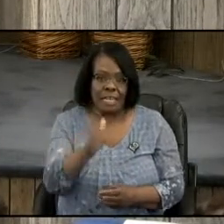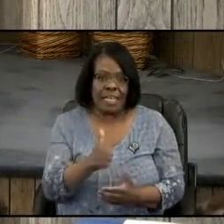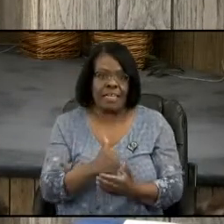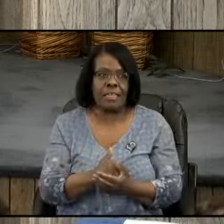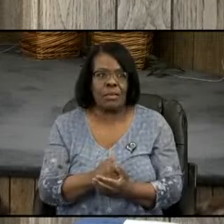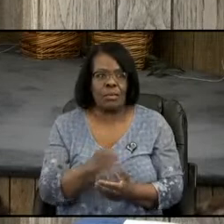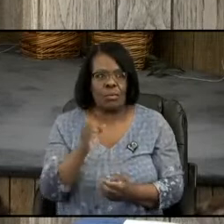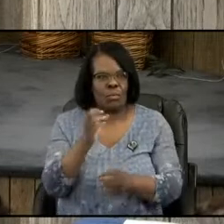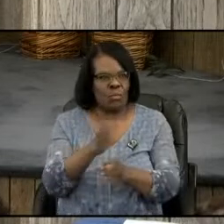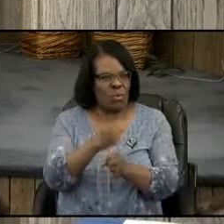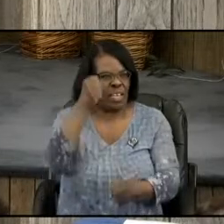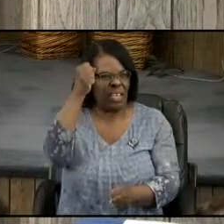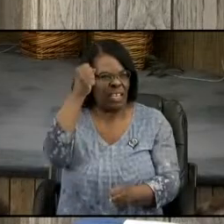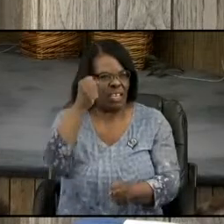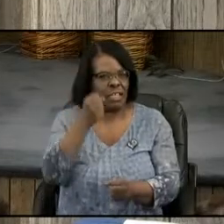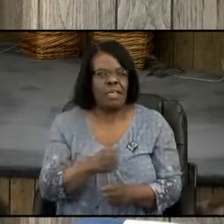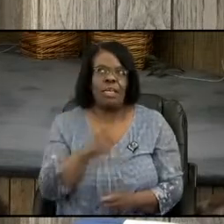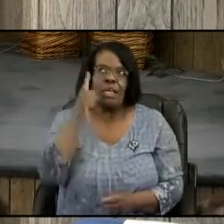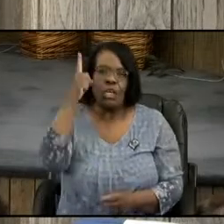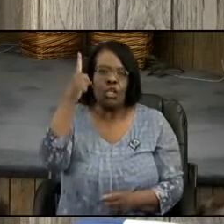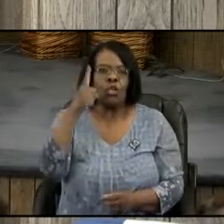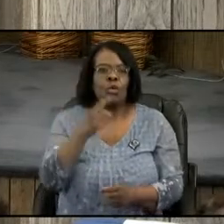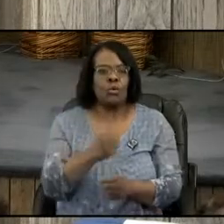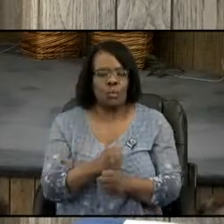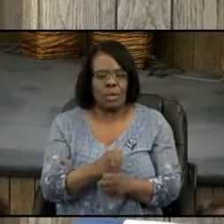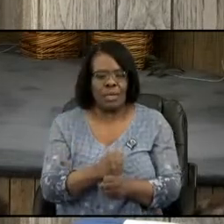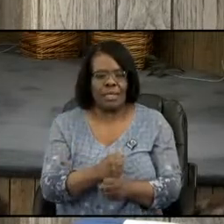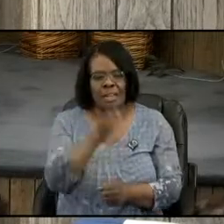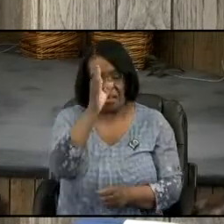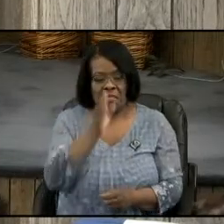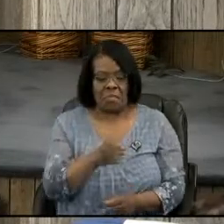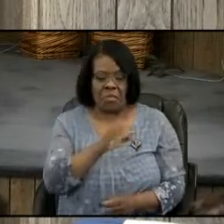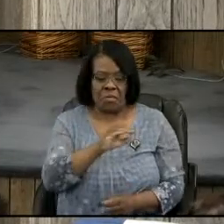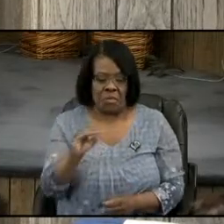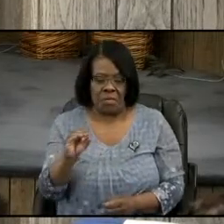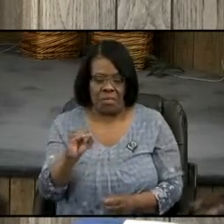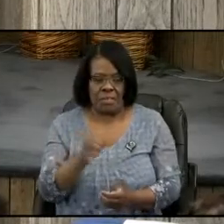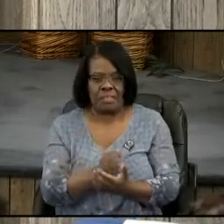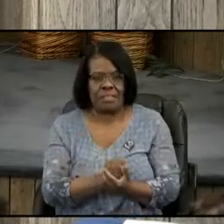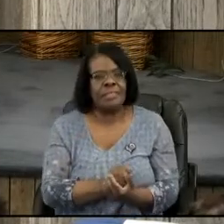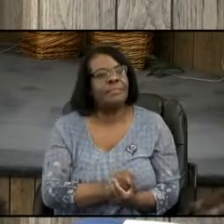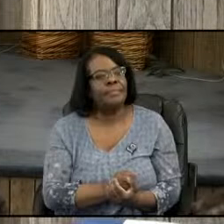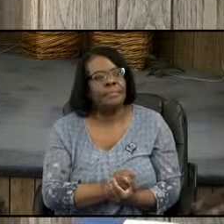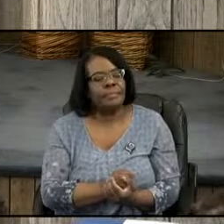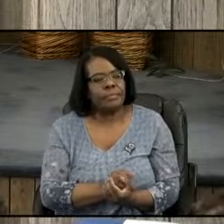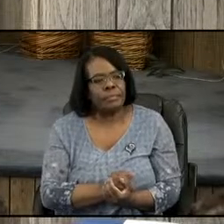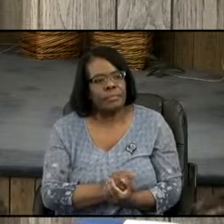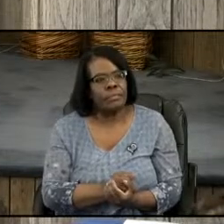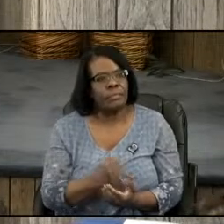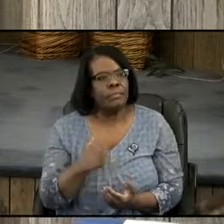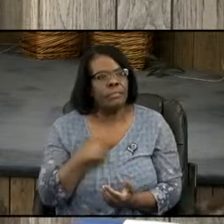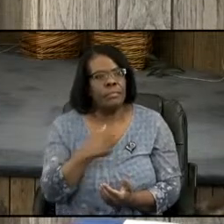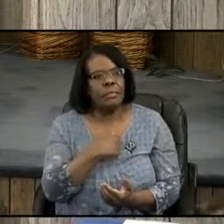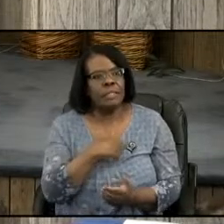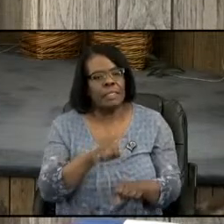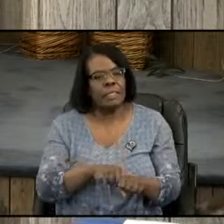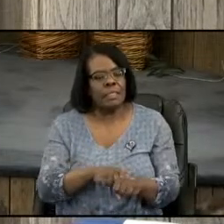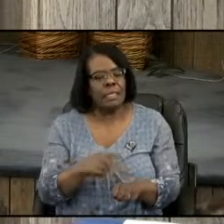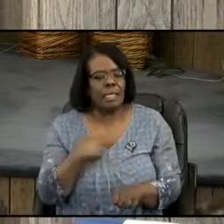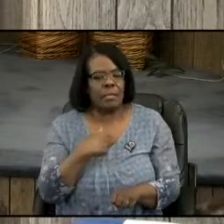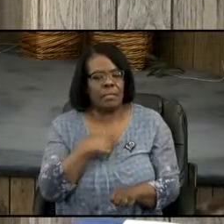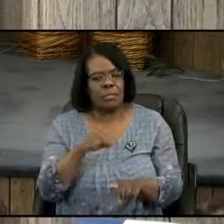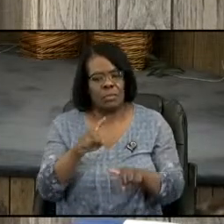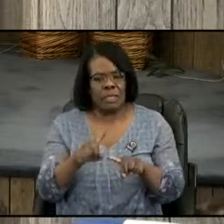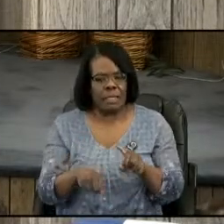cross, Father. Now, Father, we also say that, hey, there are times when we just can't make it. But we